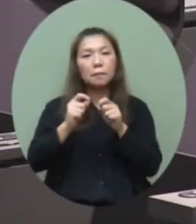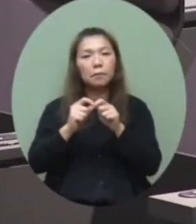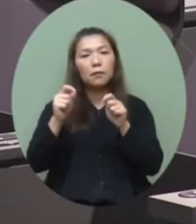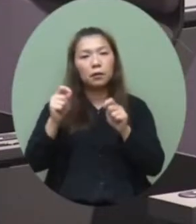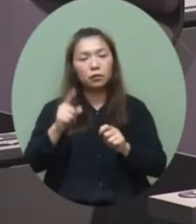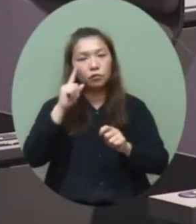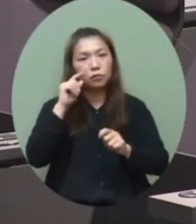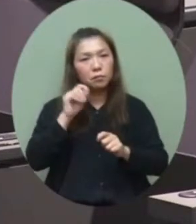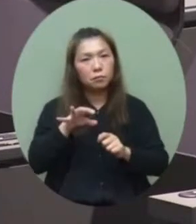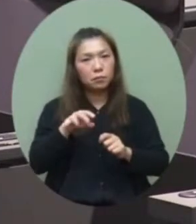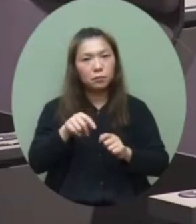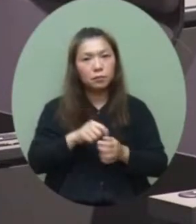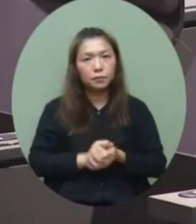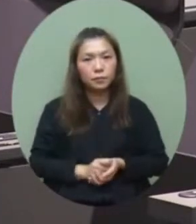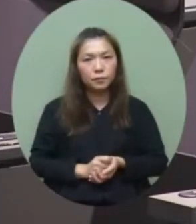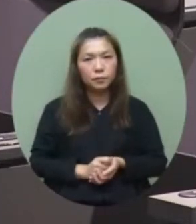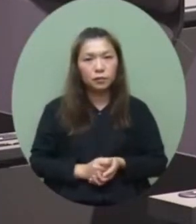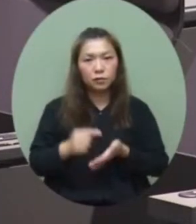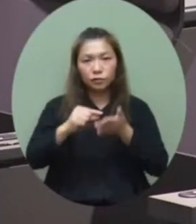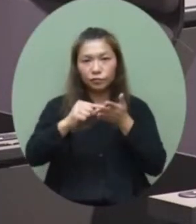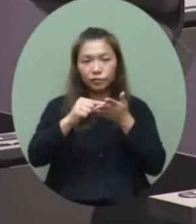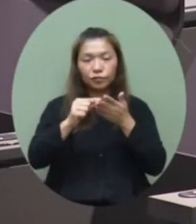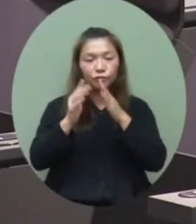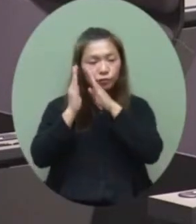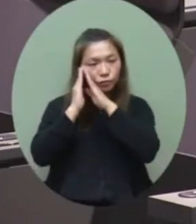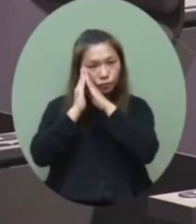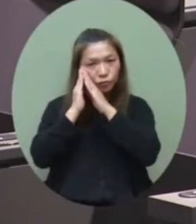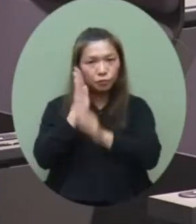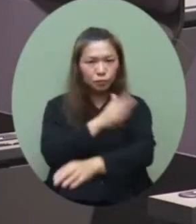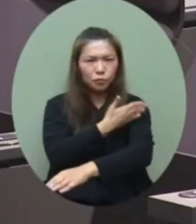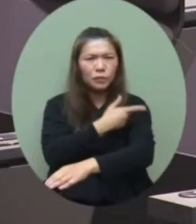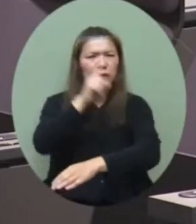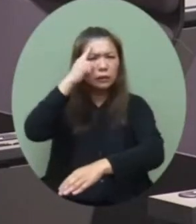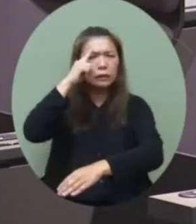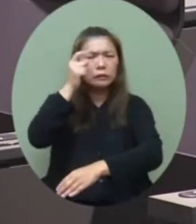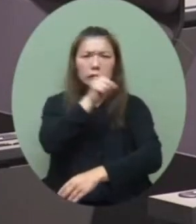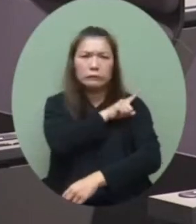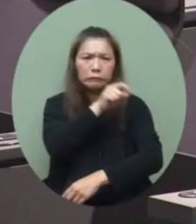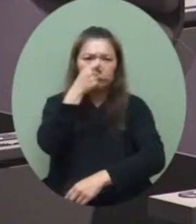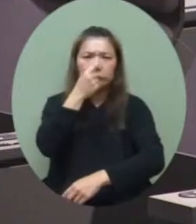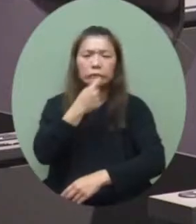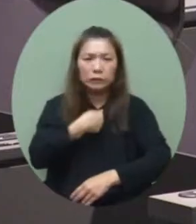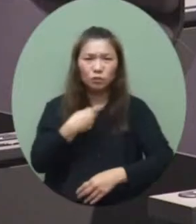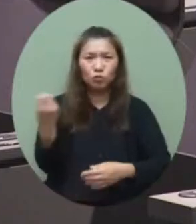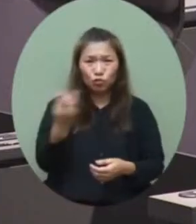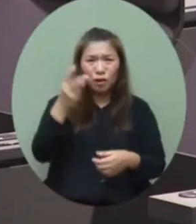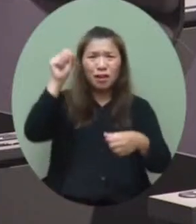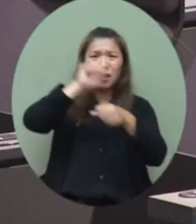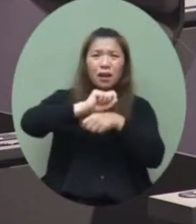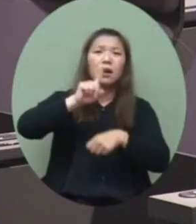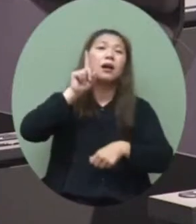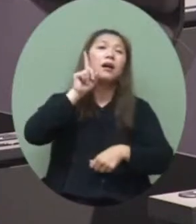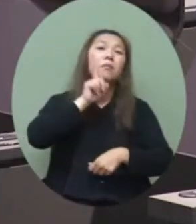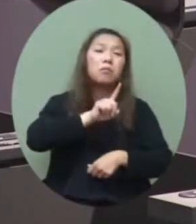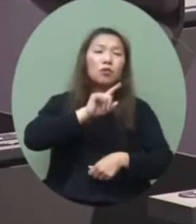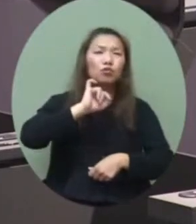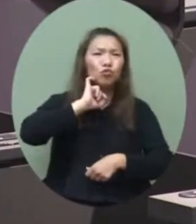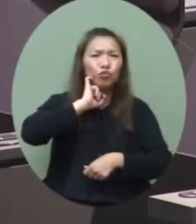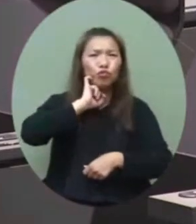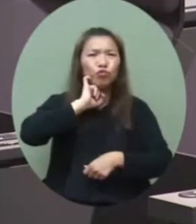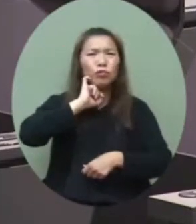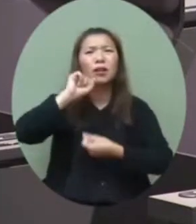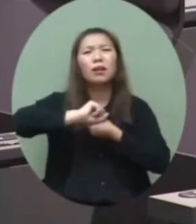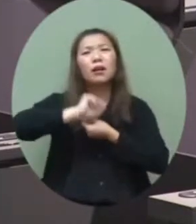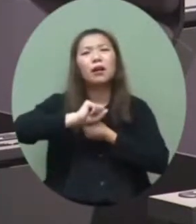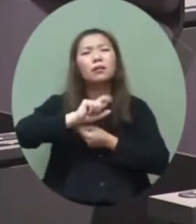subject to daily rapid tests. Why there's no need to increase testing frequency? And when will the new measures be introduced?